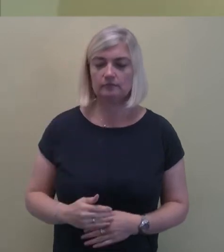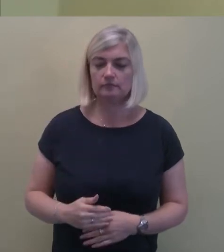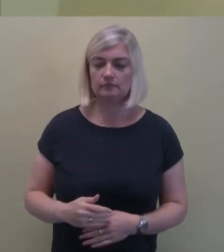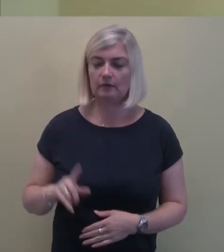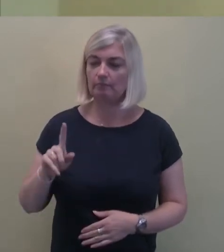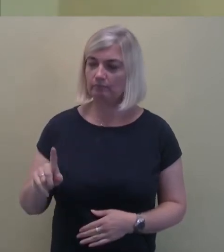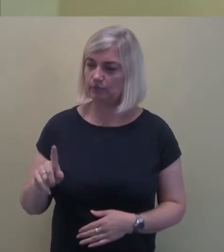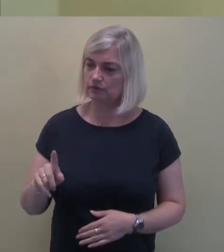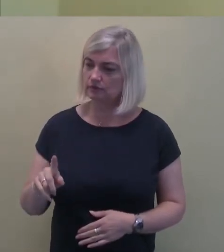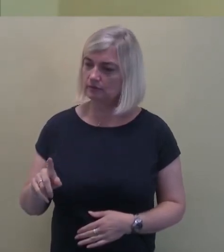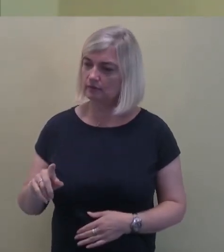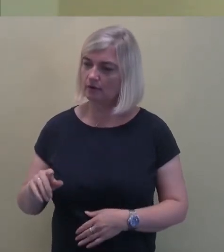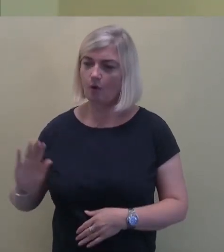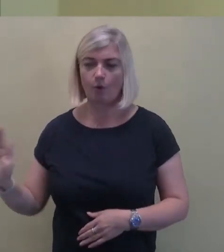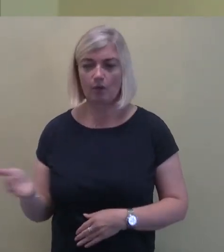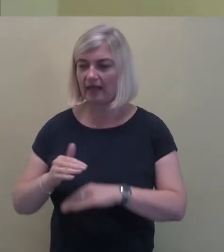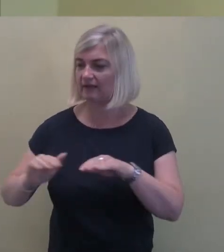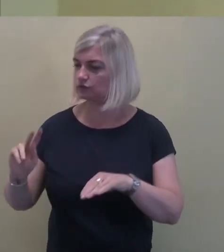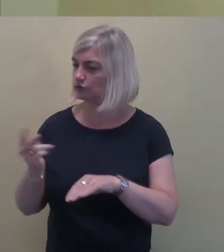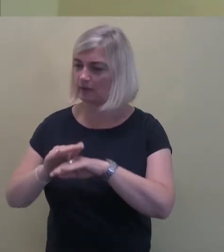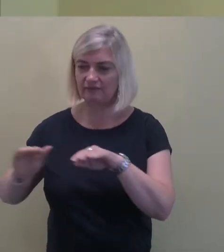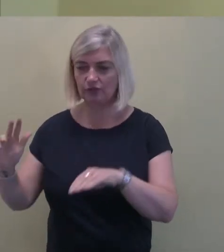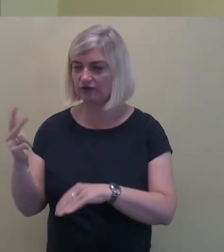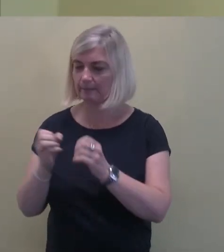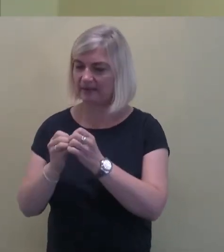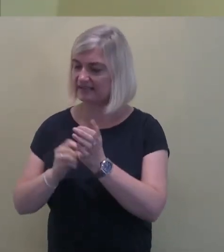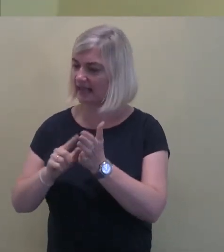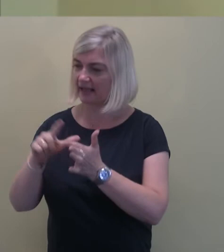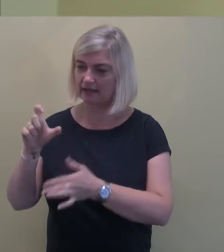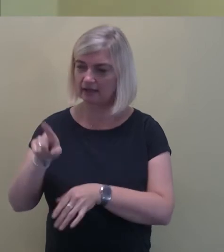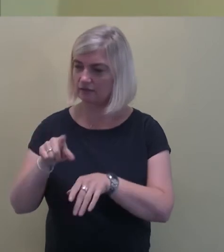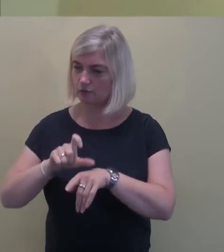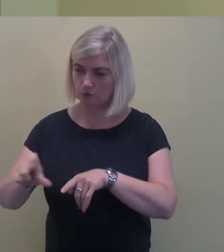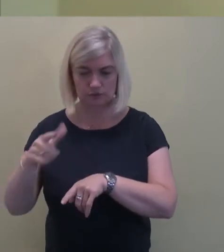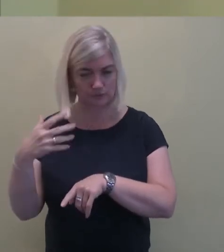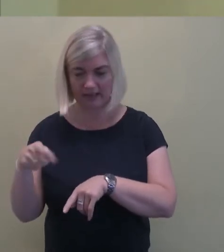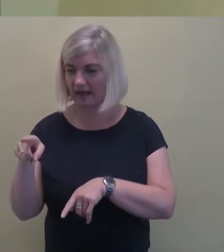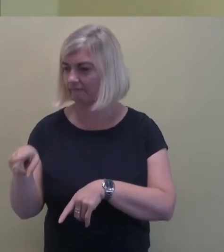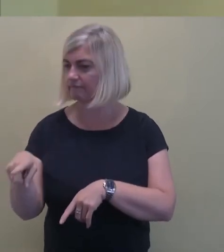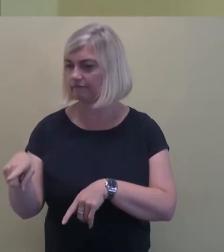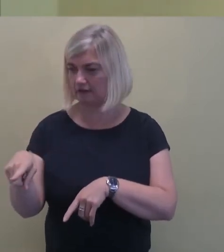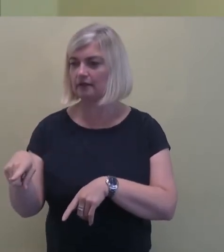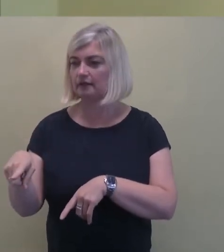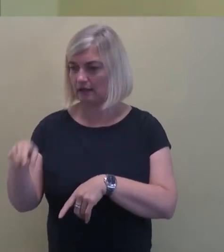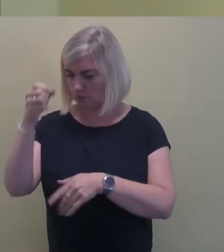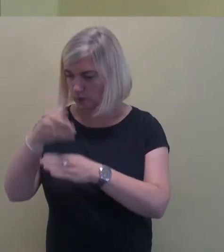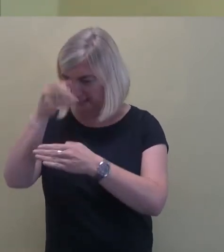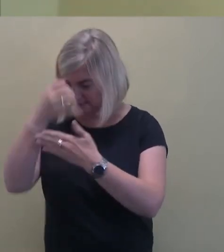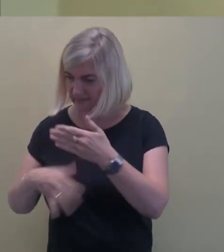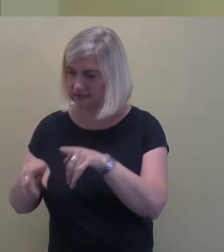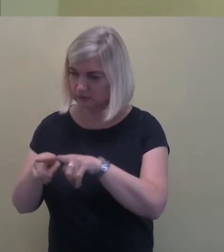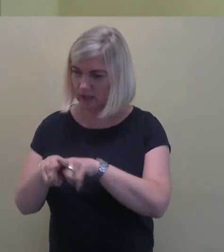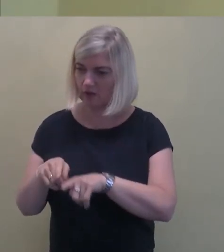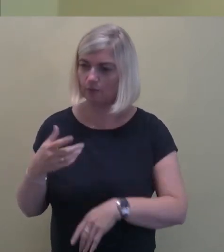London on cyber security and trips like that to different conferences. Yeah. Not long ago, we did a trip. We did a trip to